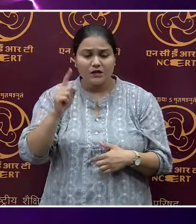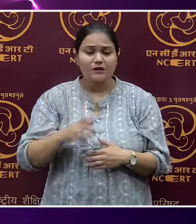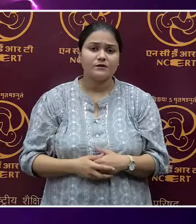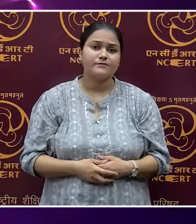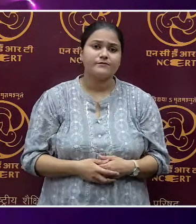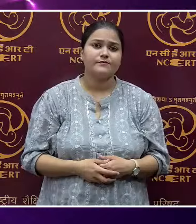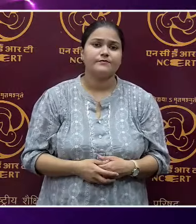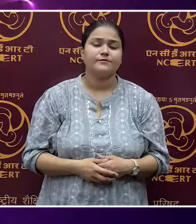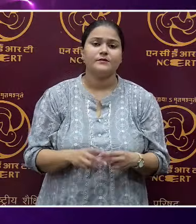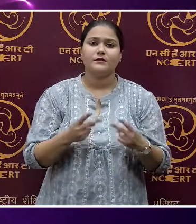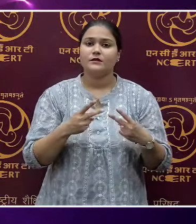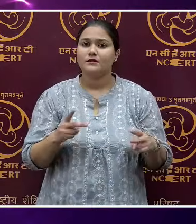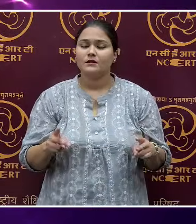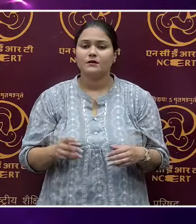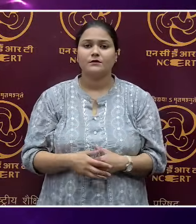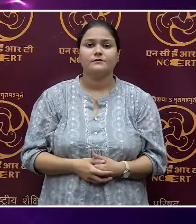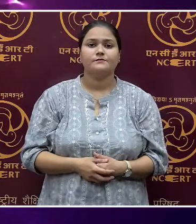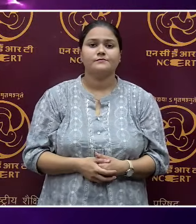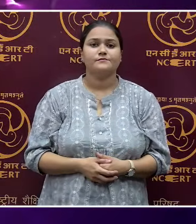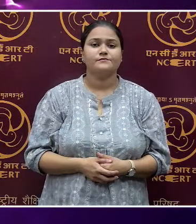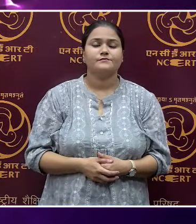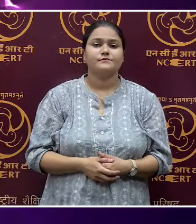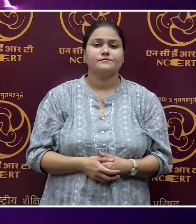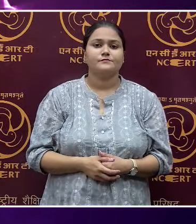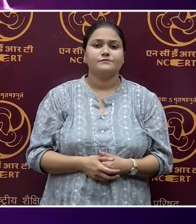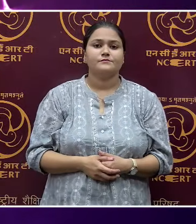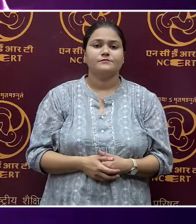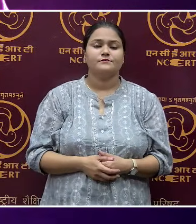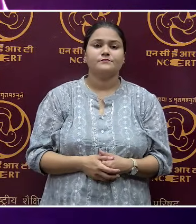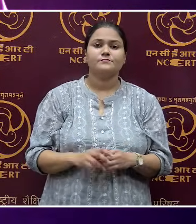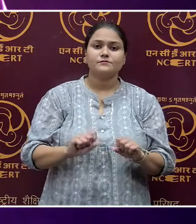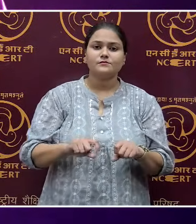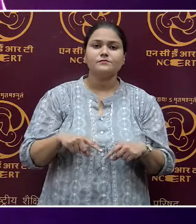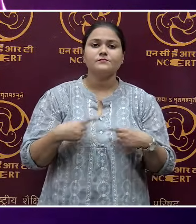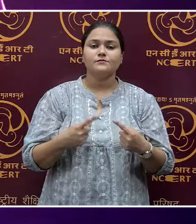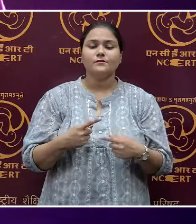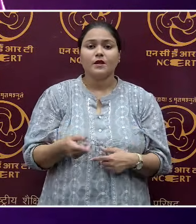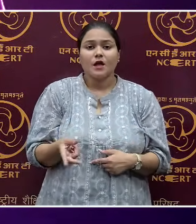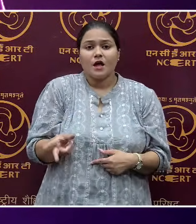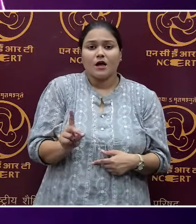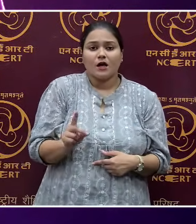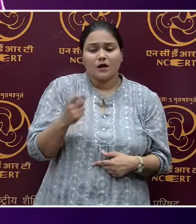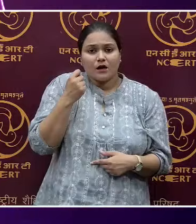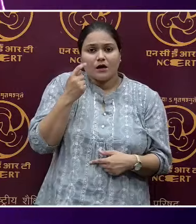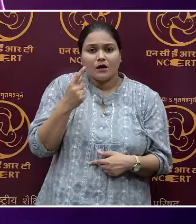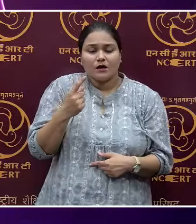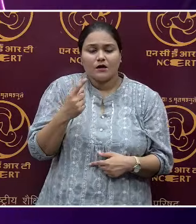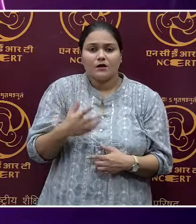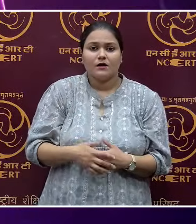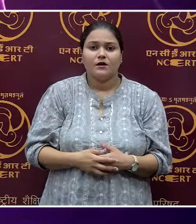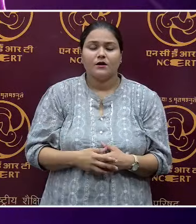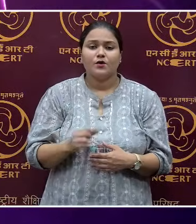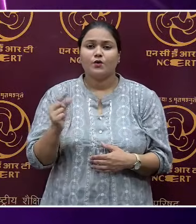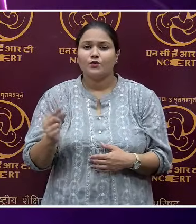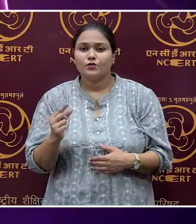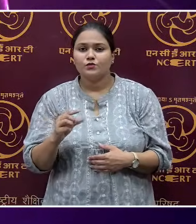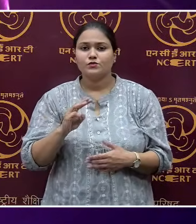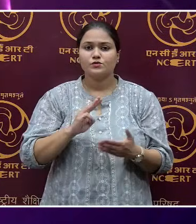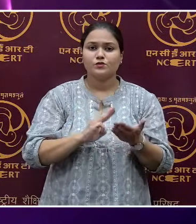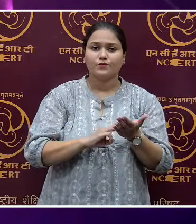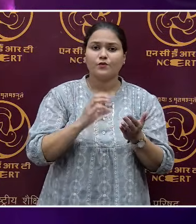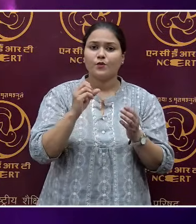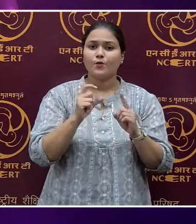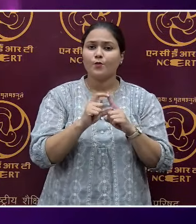of code based on a condition. Reinforce the understanding of basic arithmetic operations, especially the use of modules to